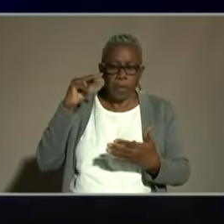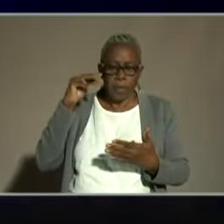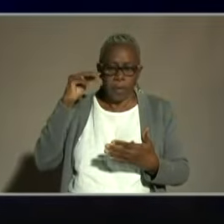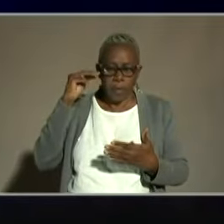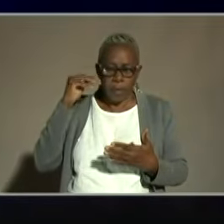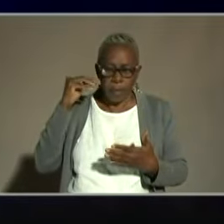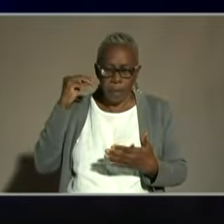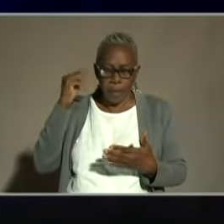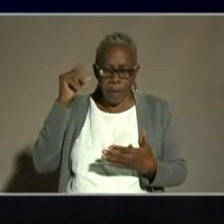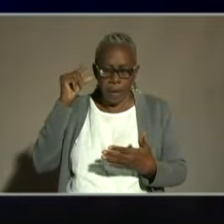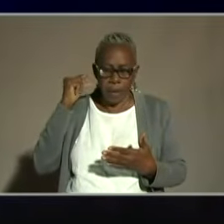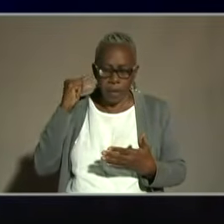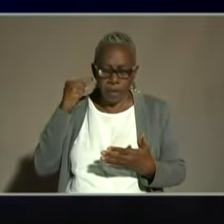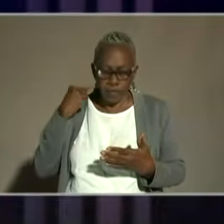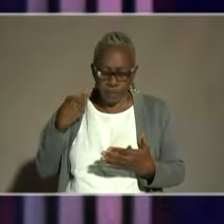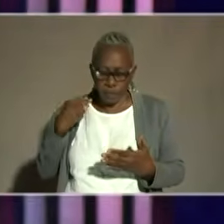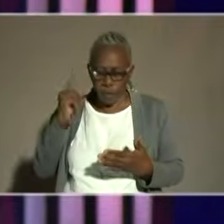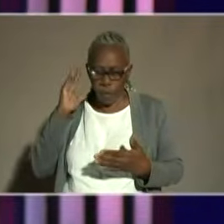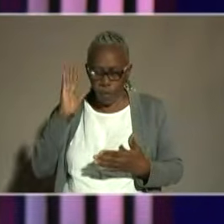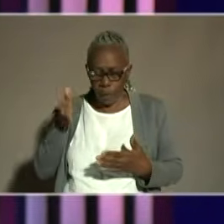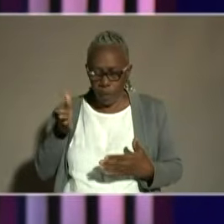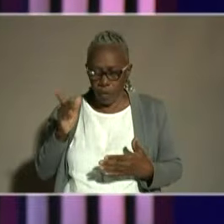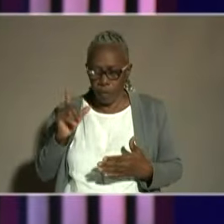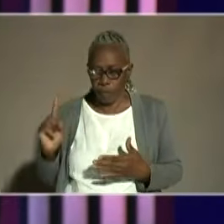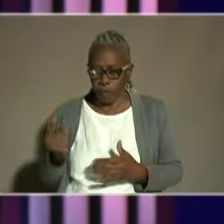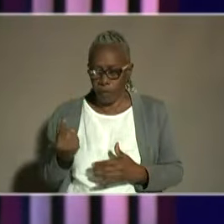go first.